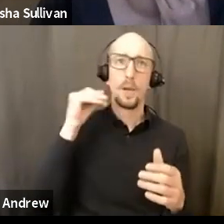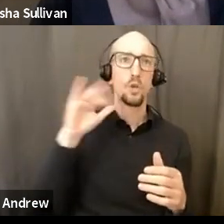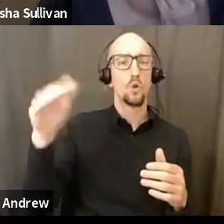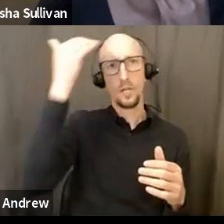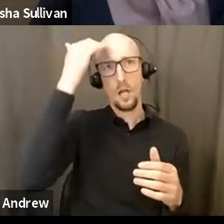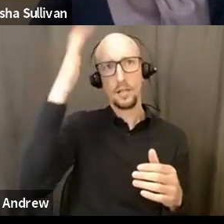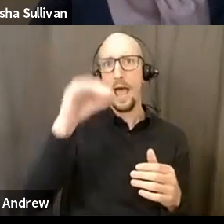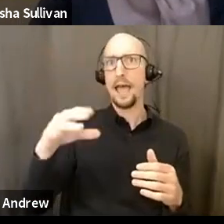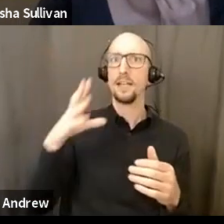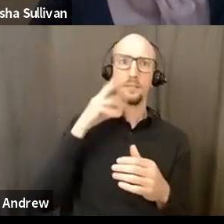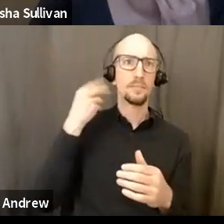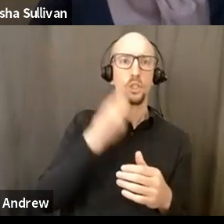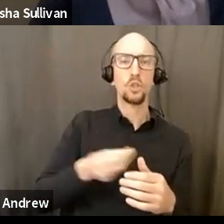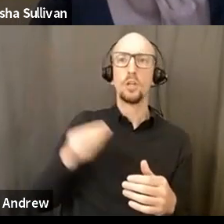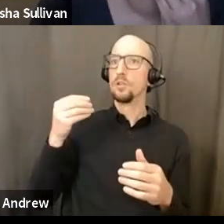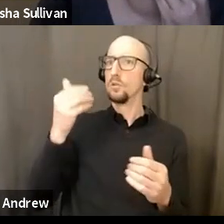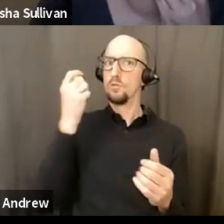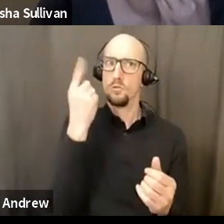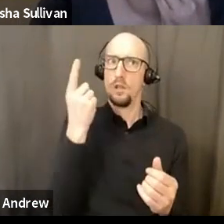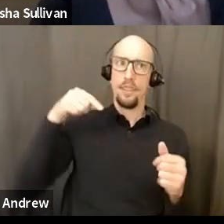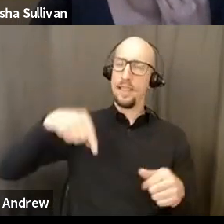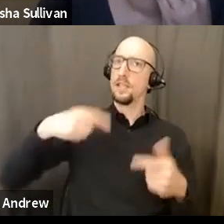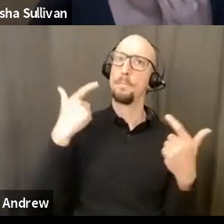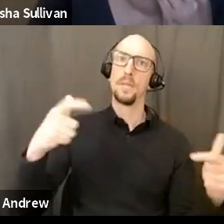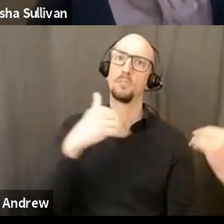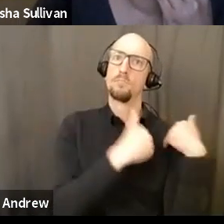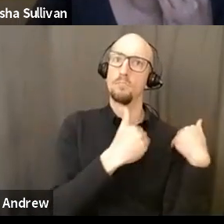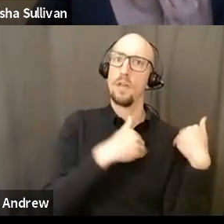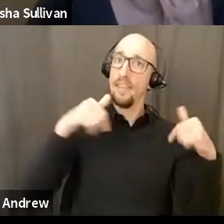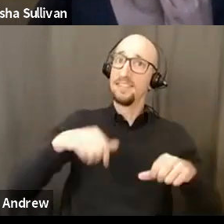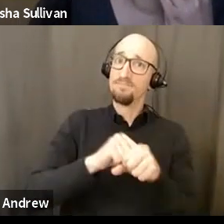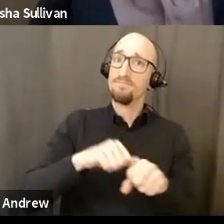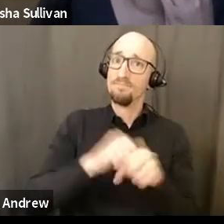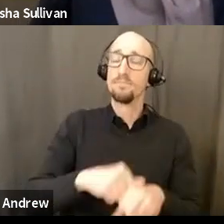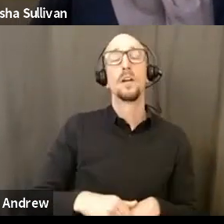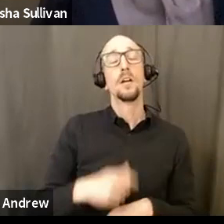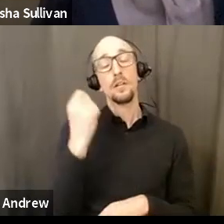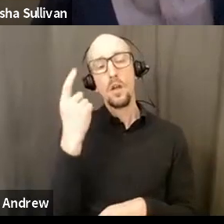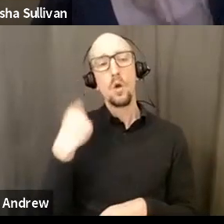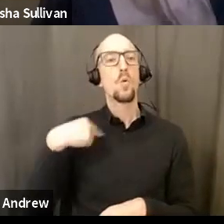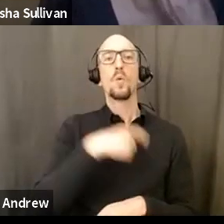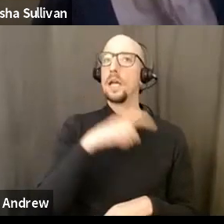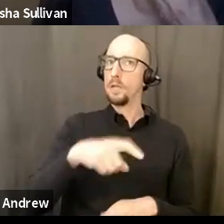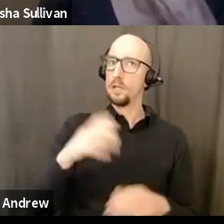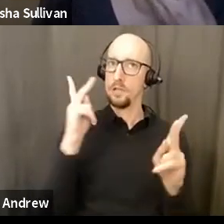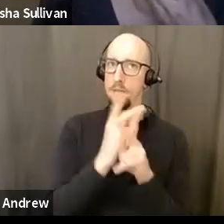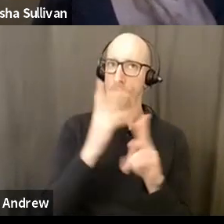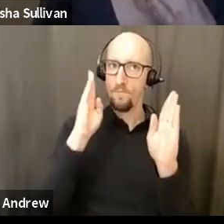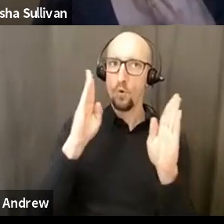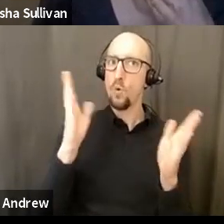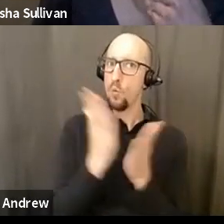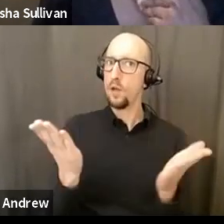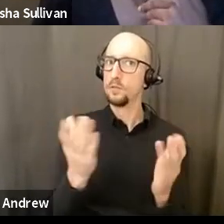institutional memory to understand what a huge undertaking this task actually is. However, let us not lose sight of what is really at stake